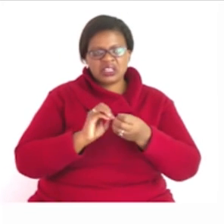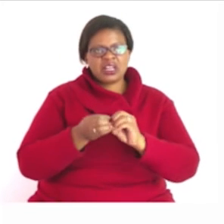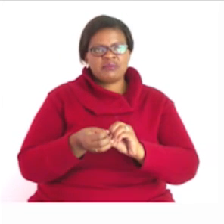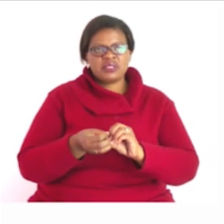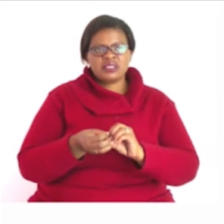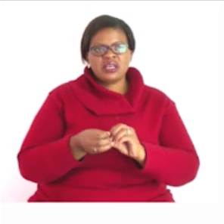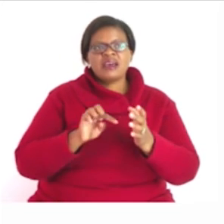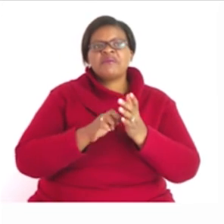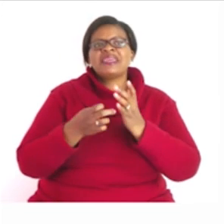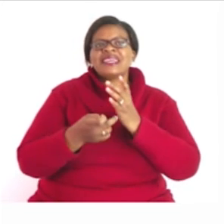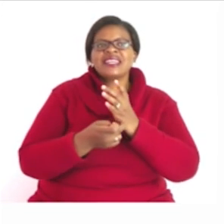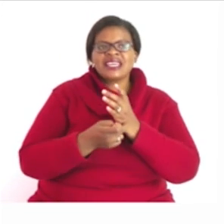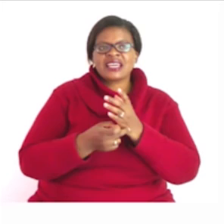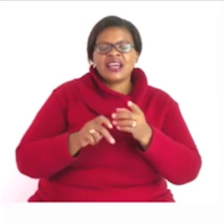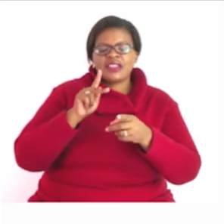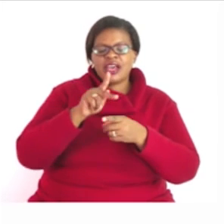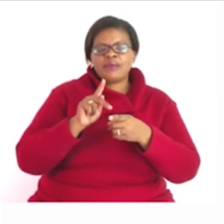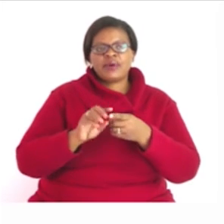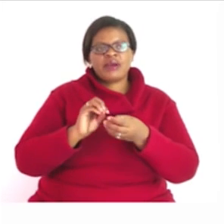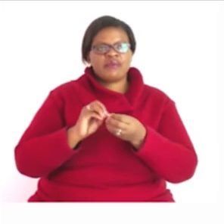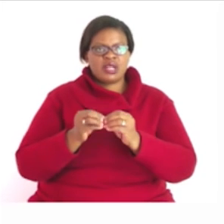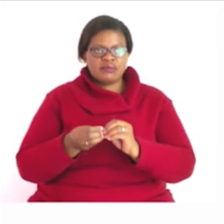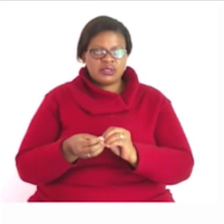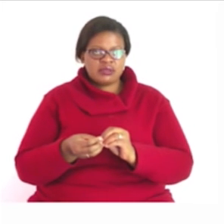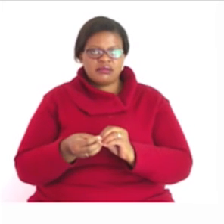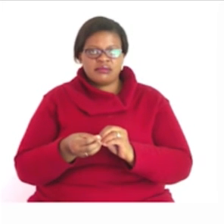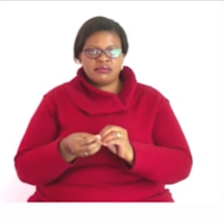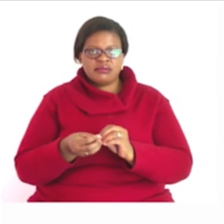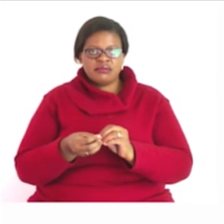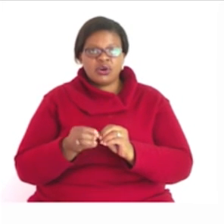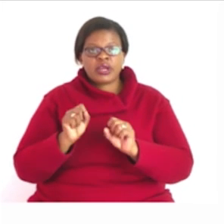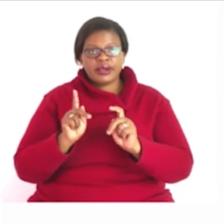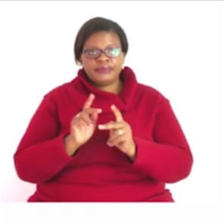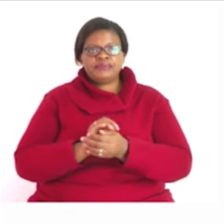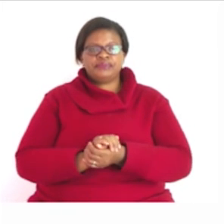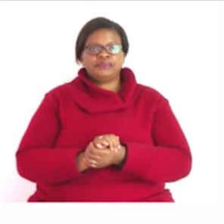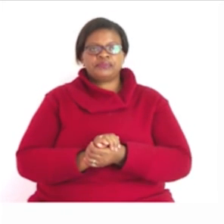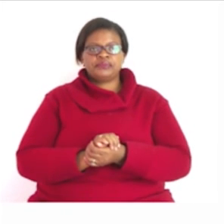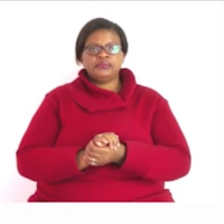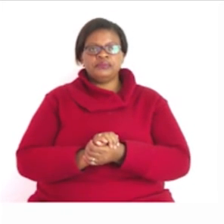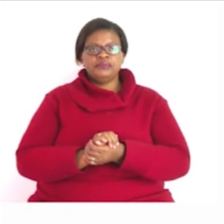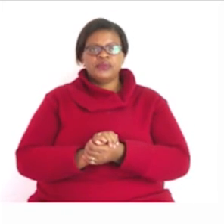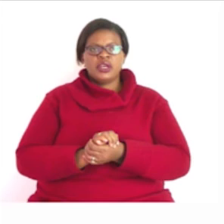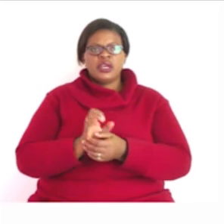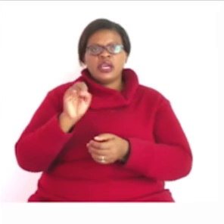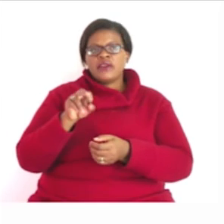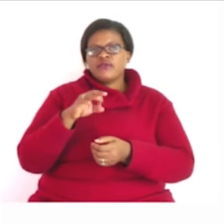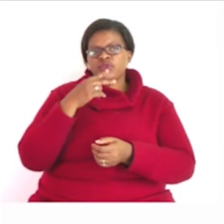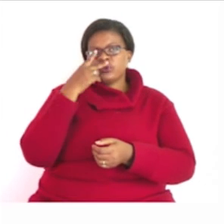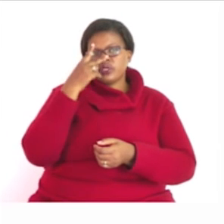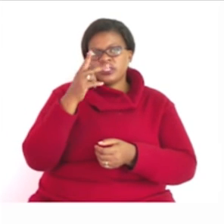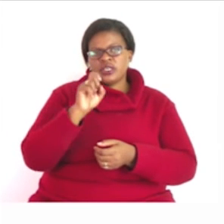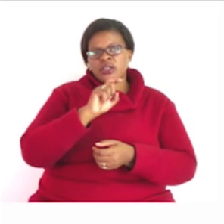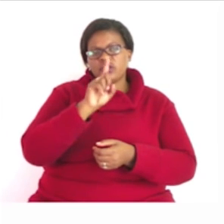they are your prime numbers. Okay? And if we look at question F, it